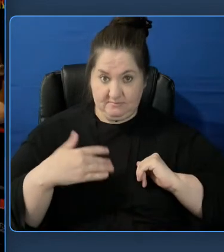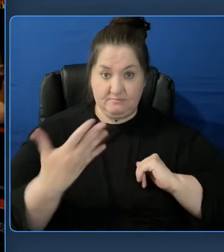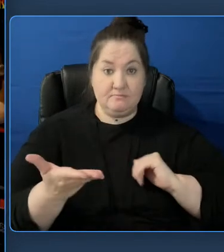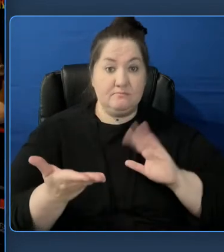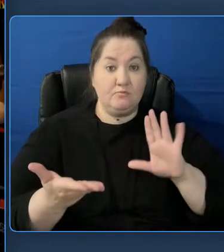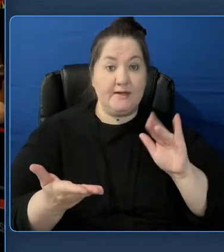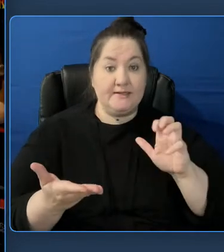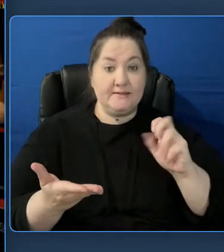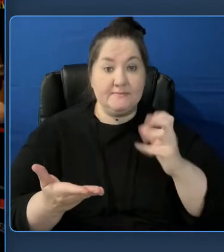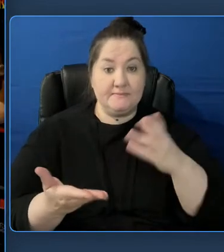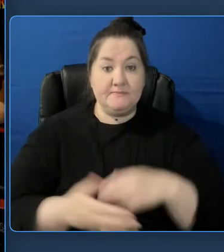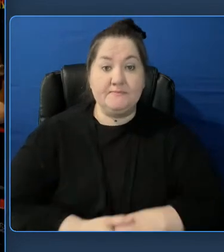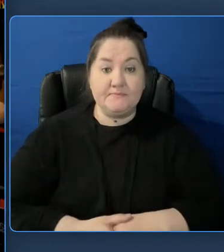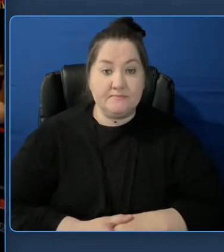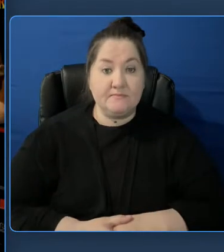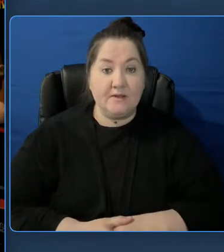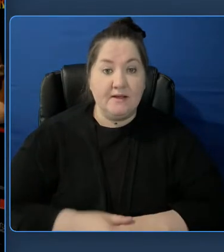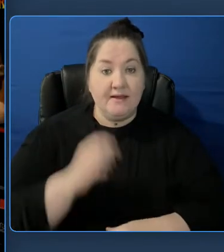Brendan?